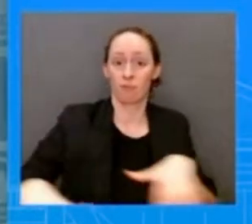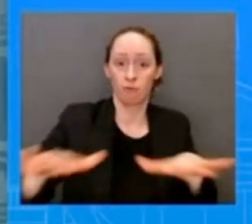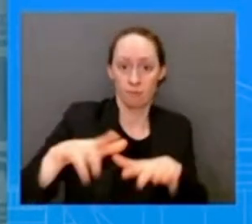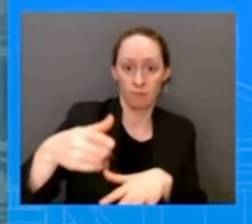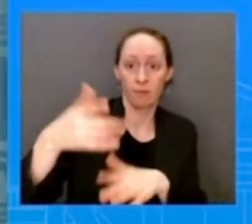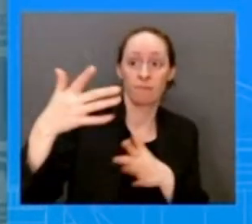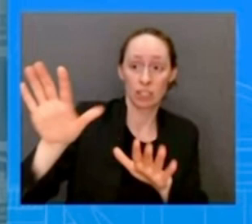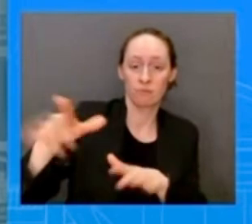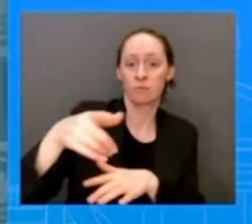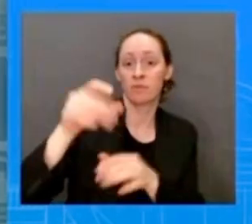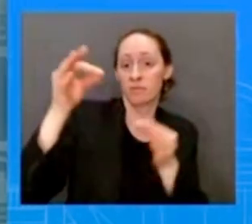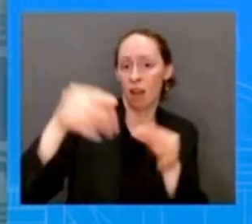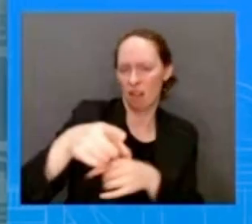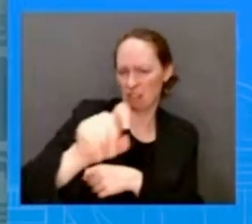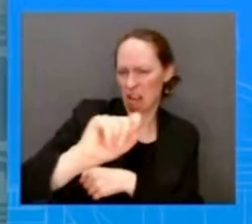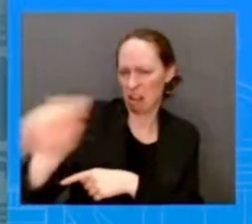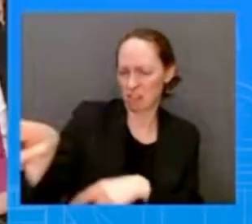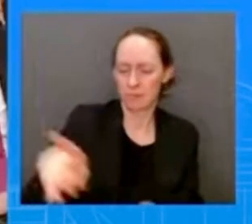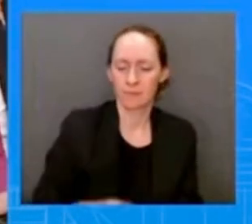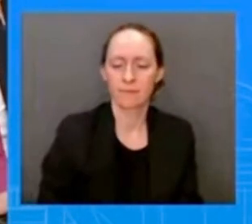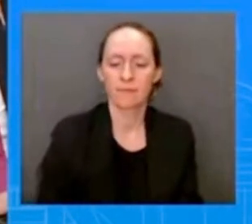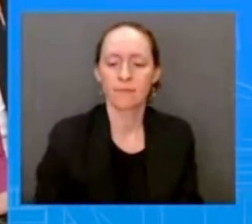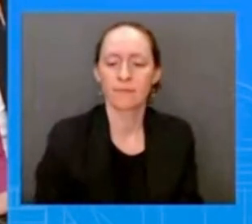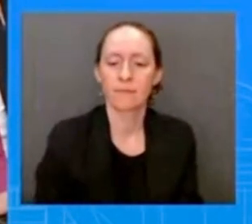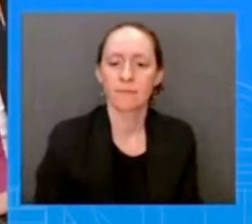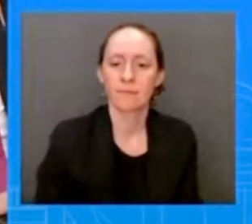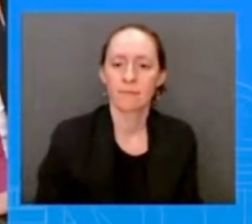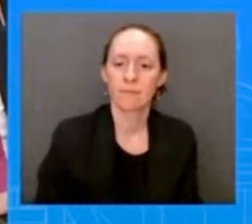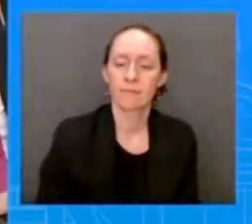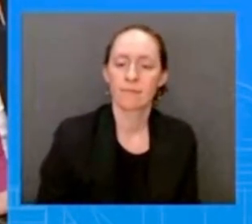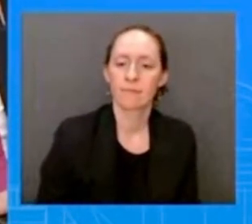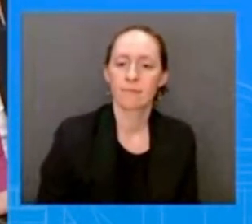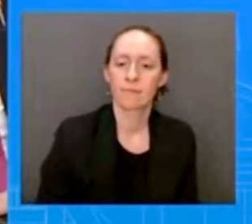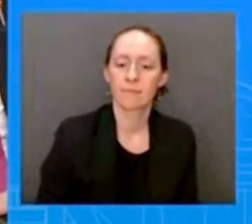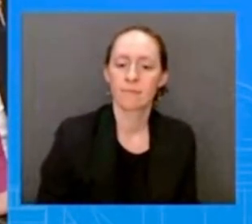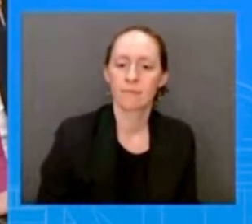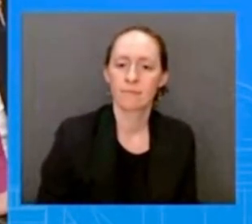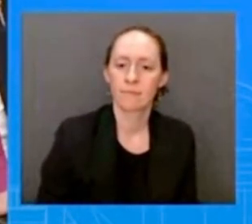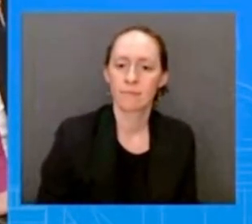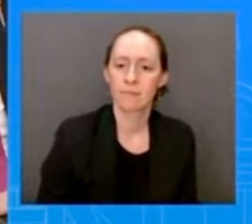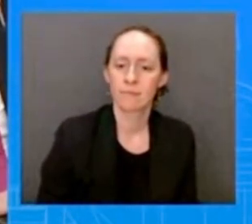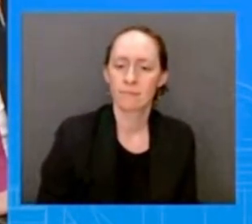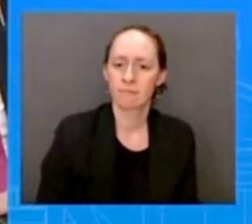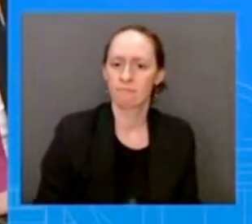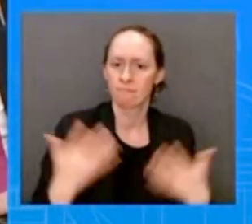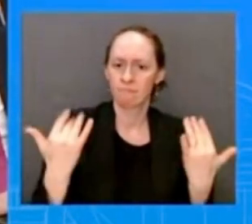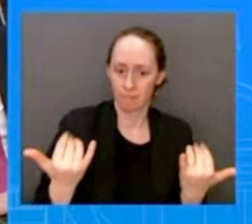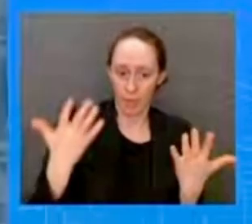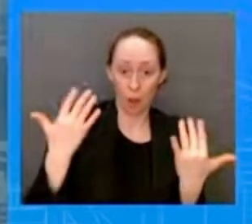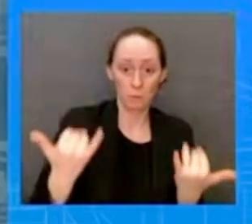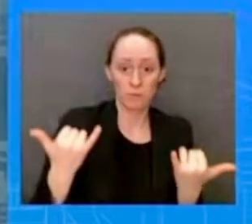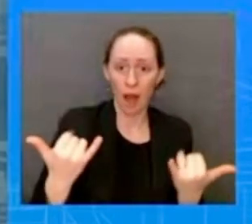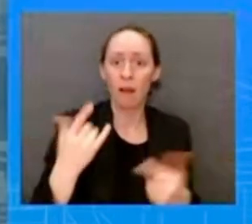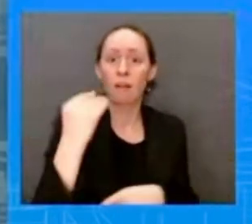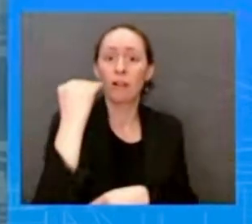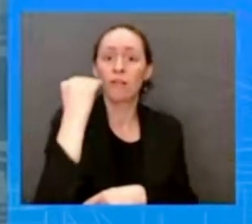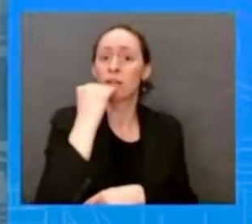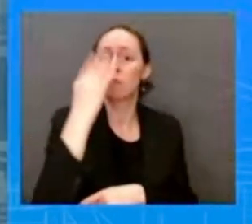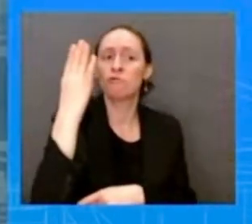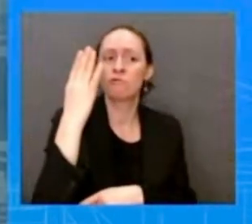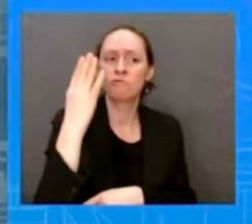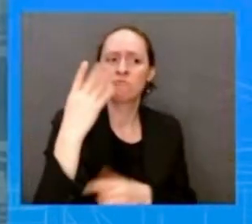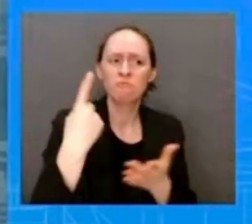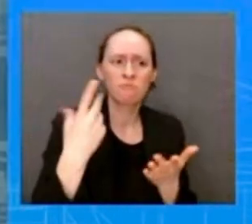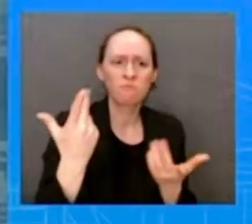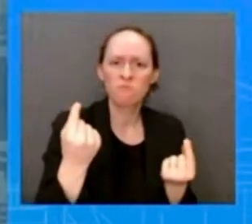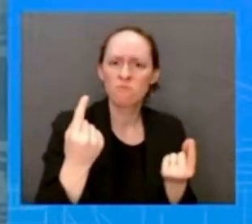the President talked about at the lunch? Did they talk about the debt ceiling? Did they come up with any legislation they want to get done this year? So as you all know, the